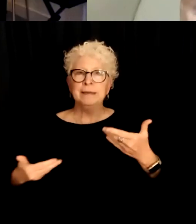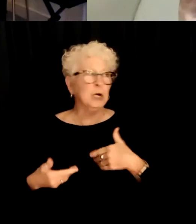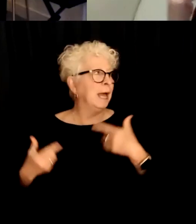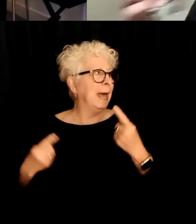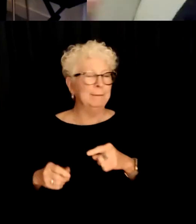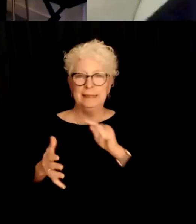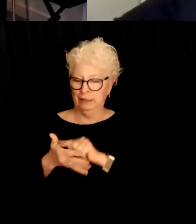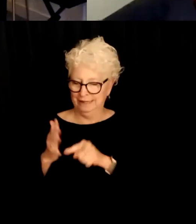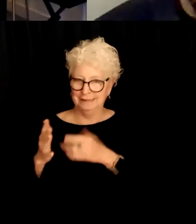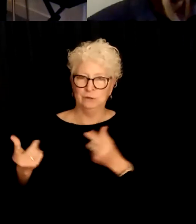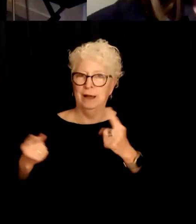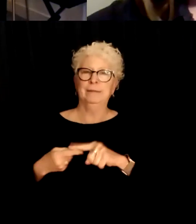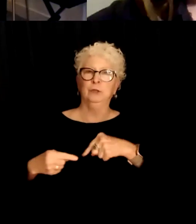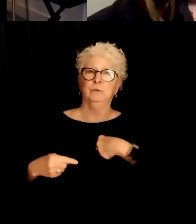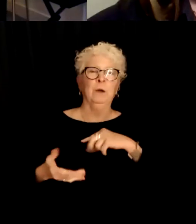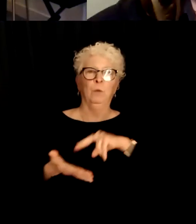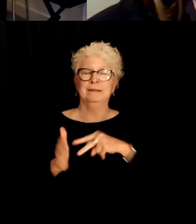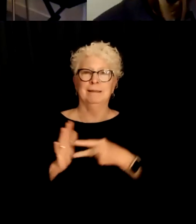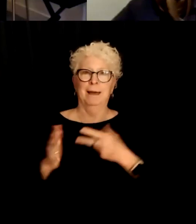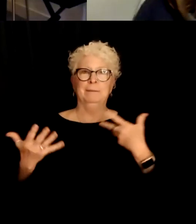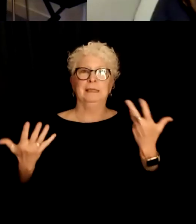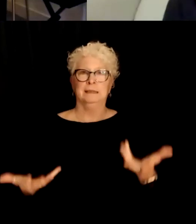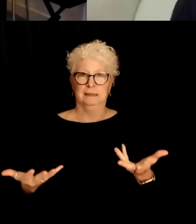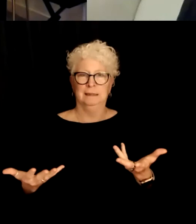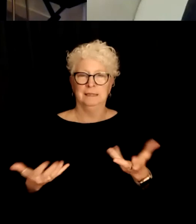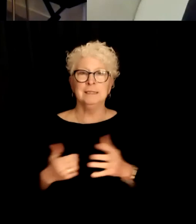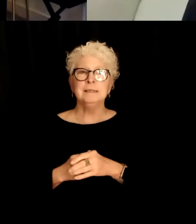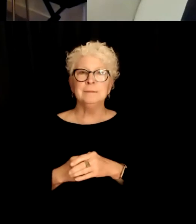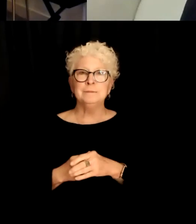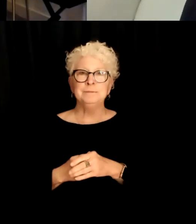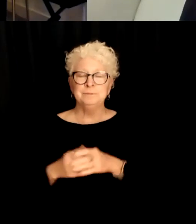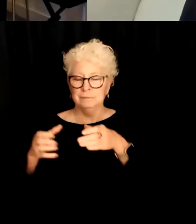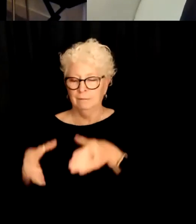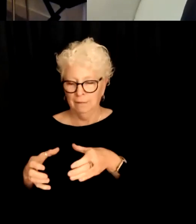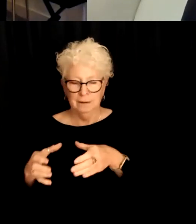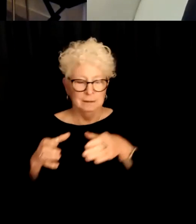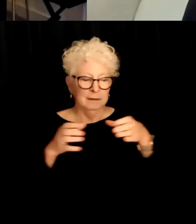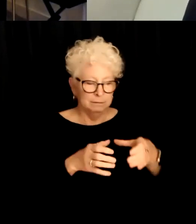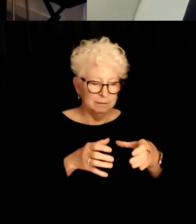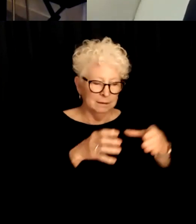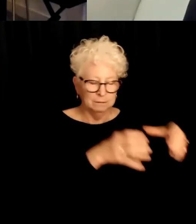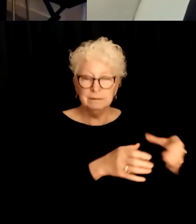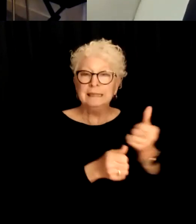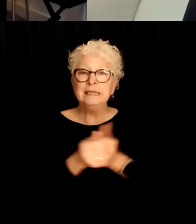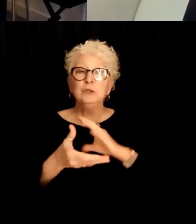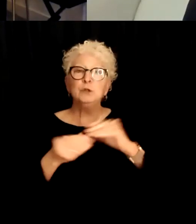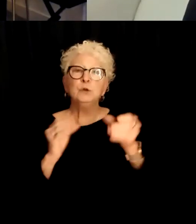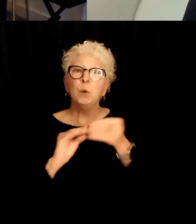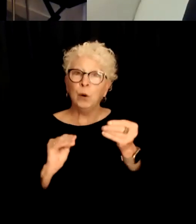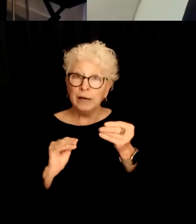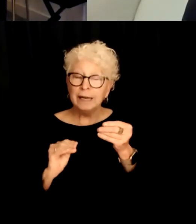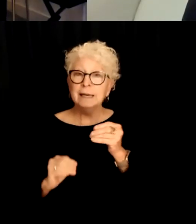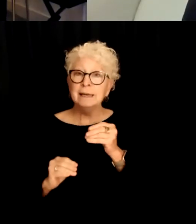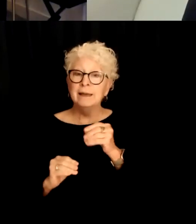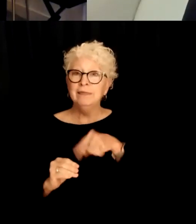mean? And I think that every one of these stories is partially true and partially wrong. And it's wrong